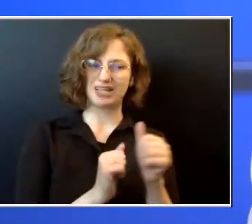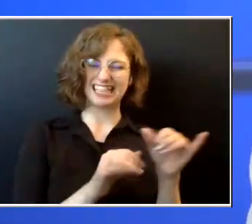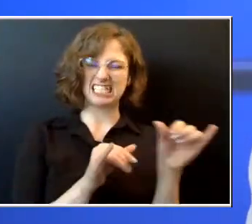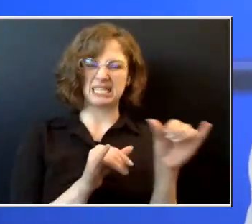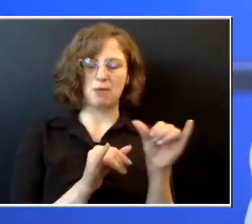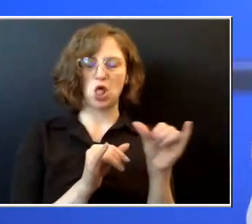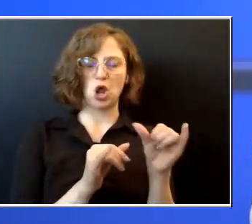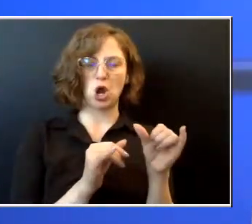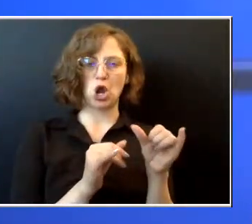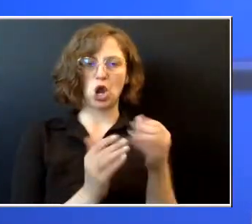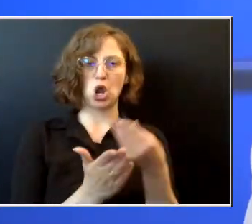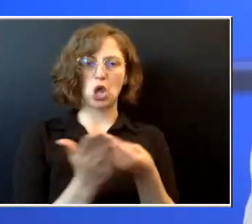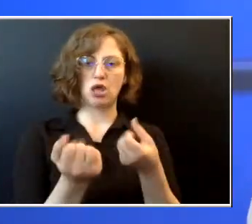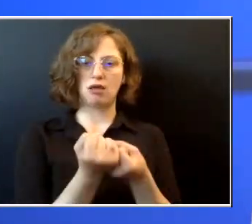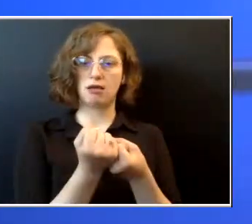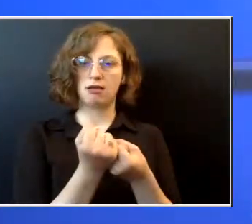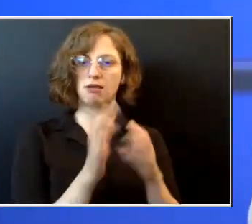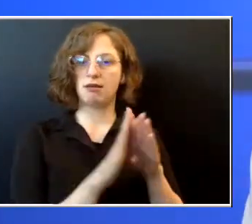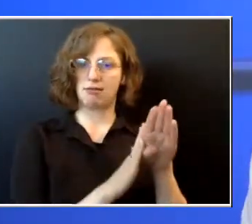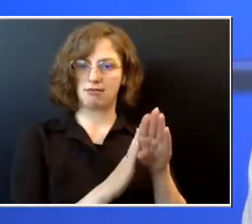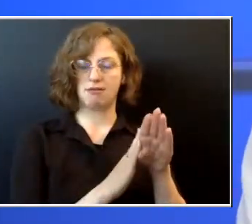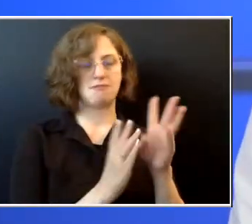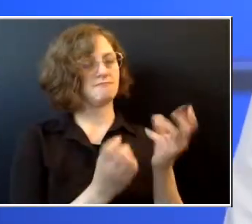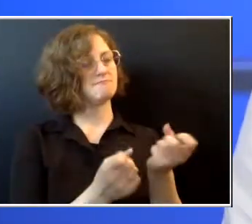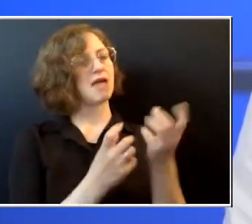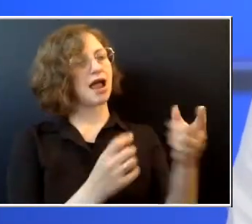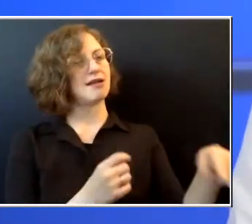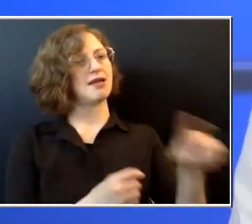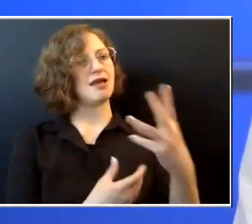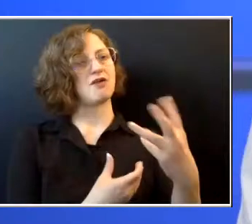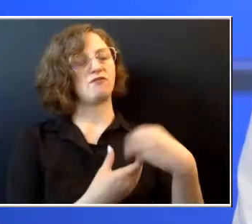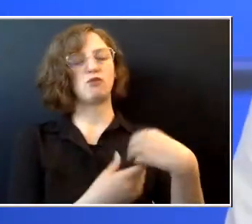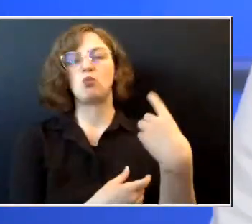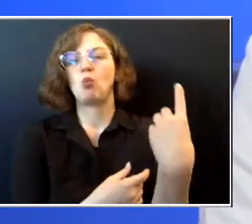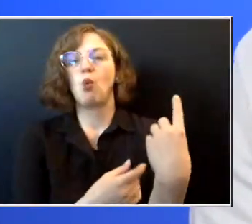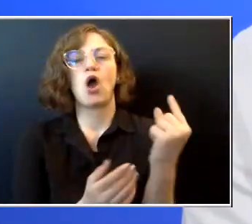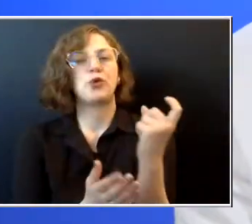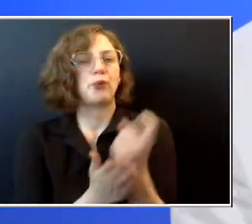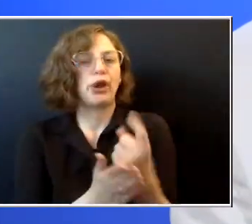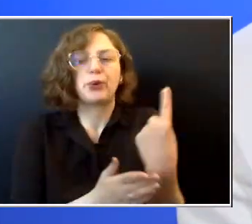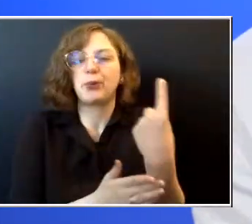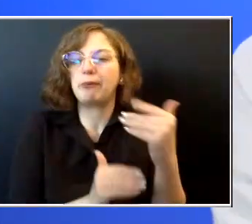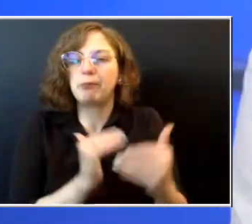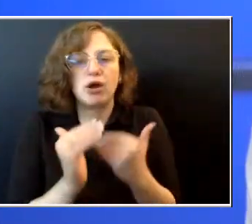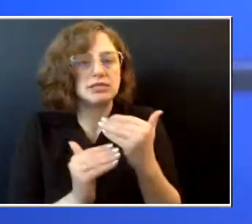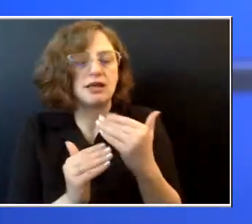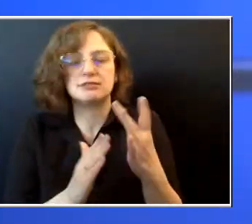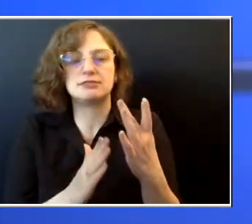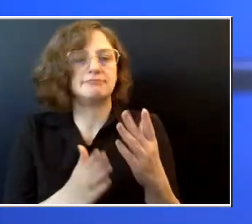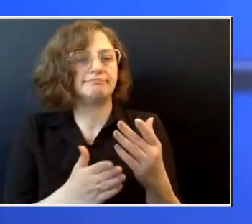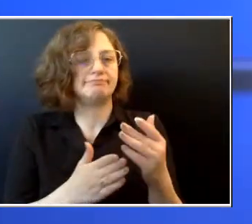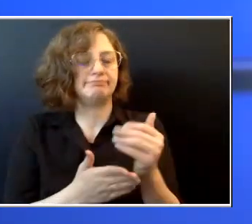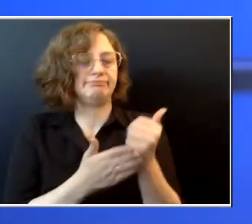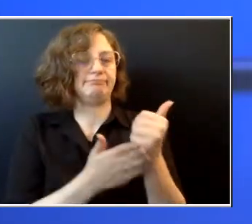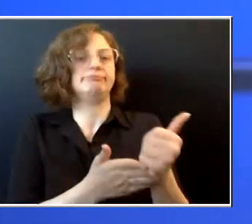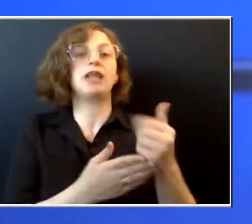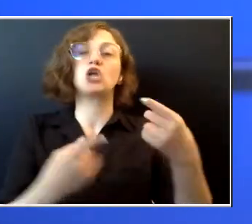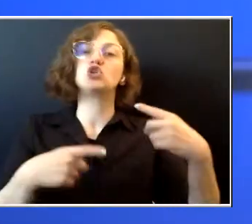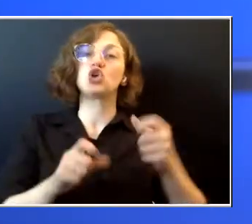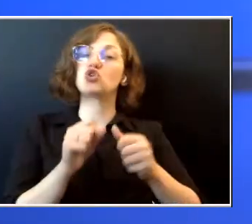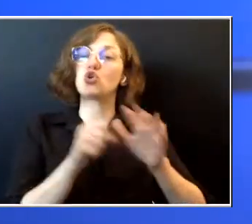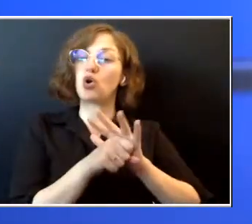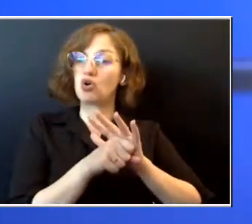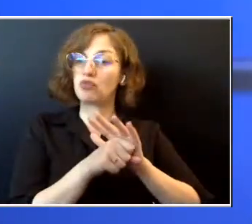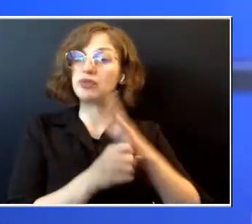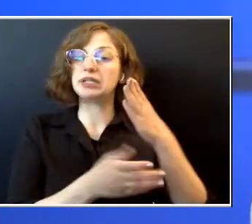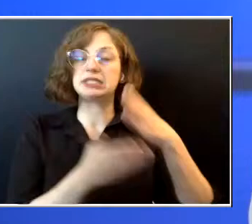involving a single grant or single process that's moved them forward. During COVID, for instance, there were centers that got the large COVID grants, and they